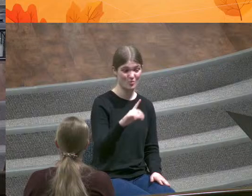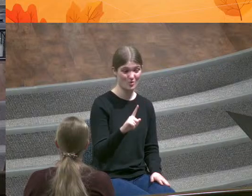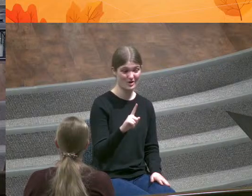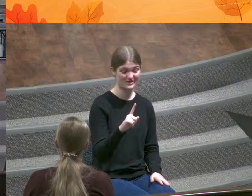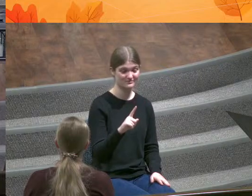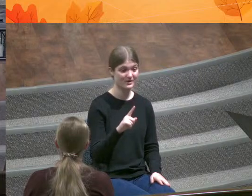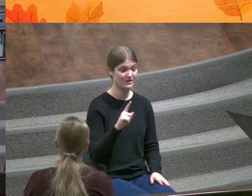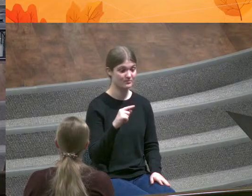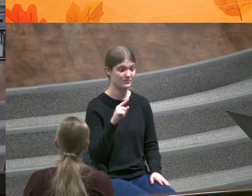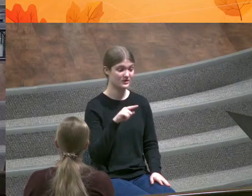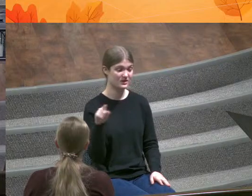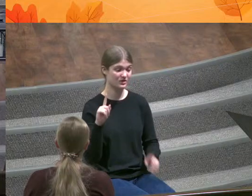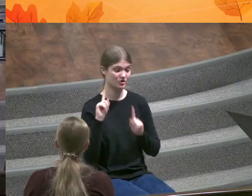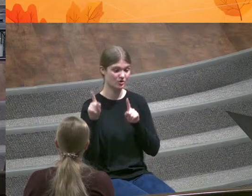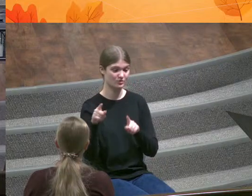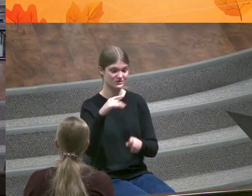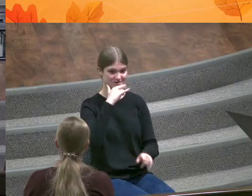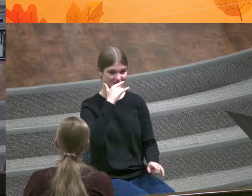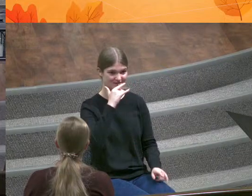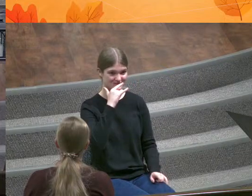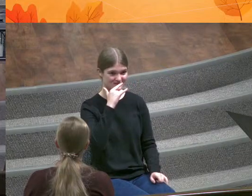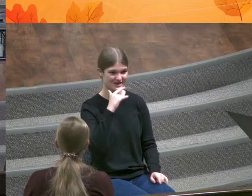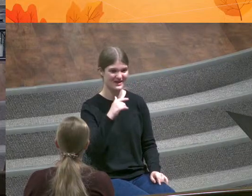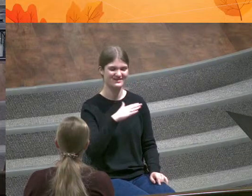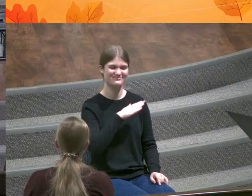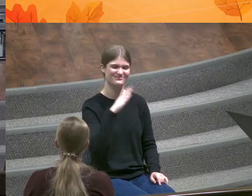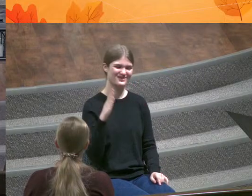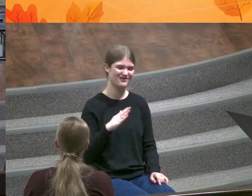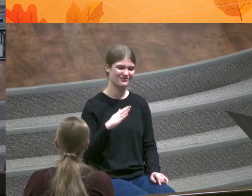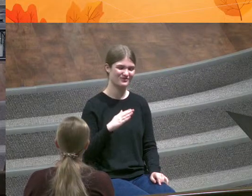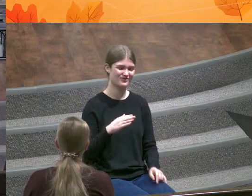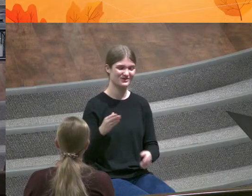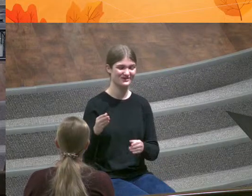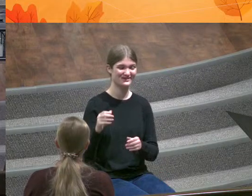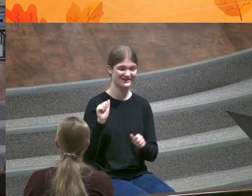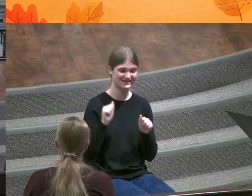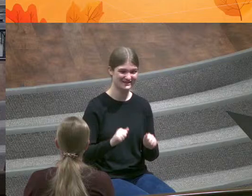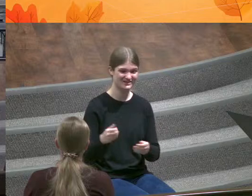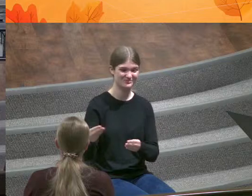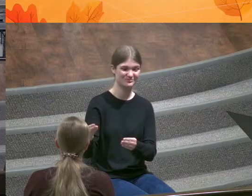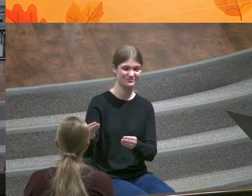But they went there as kids. He never could get his best buddy in the church.